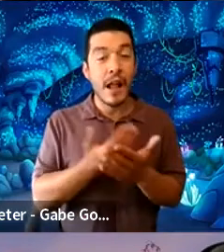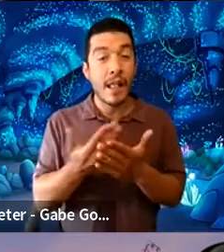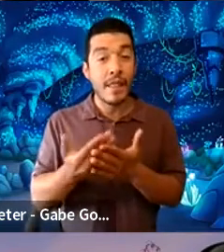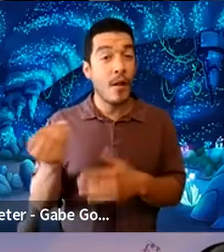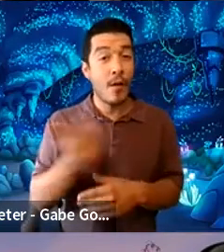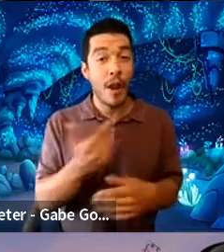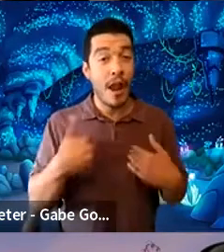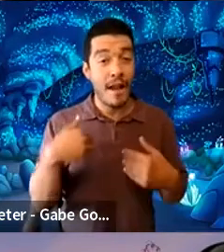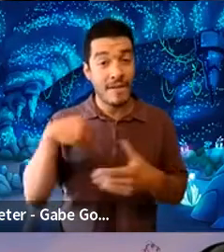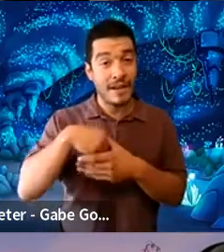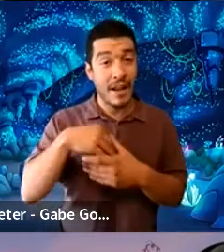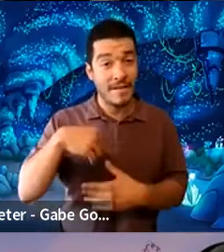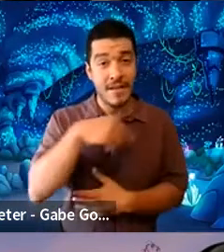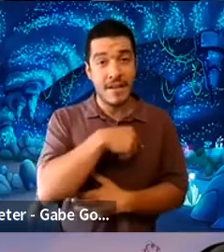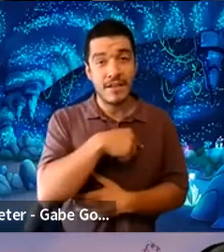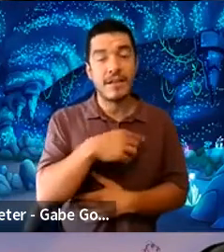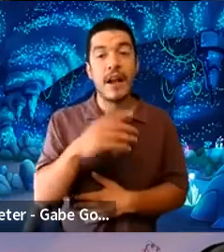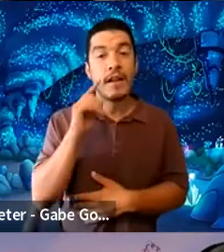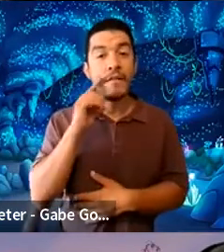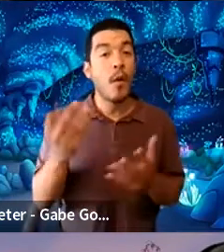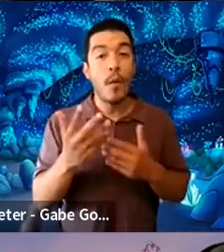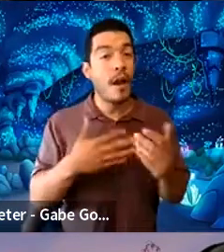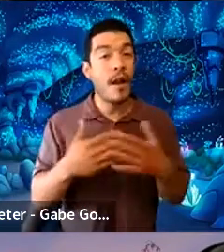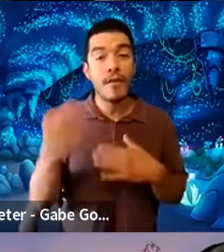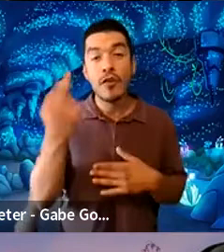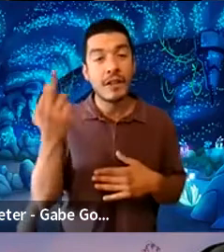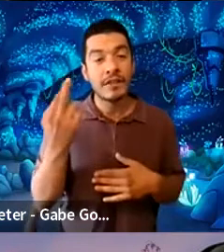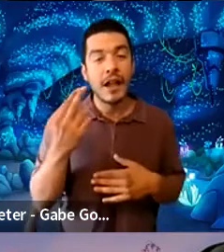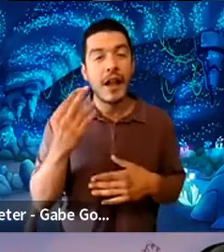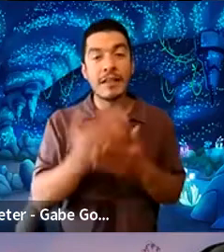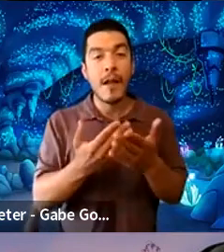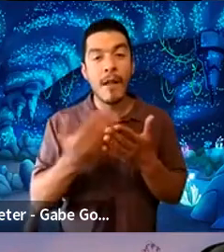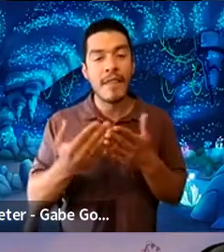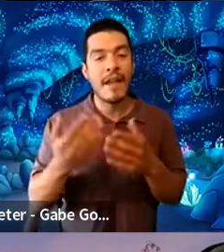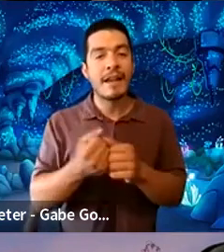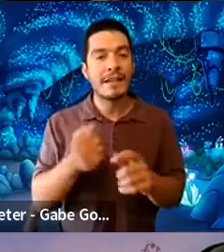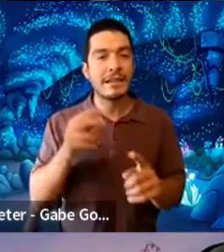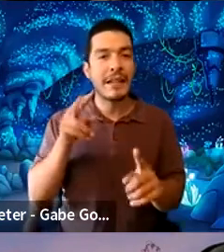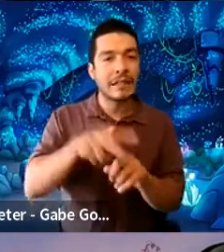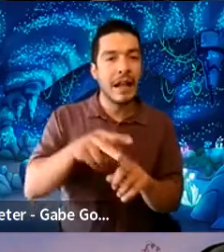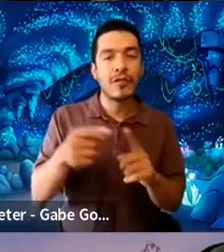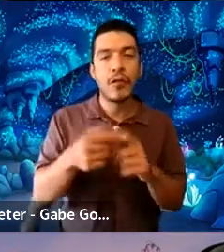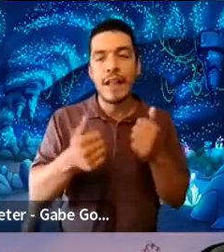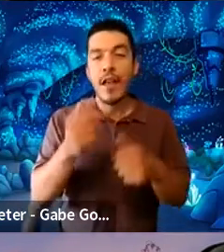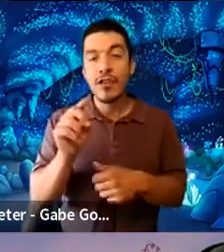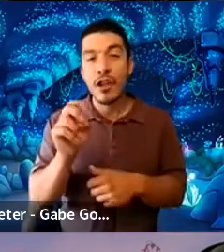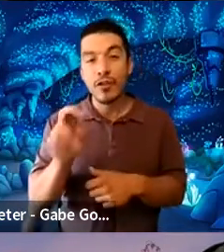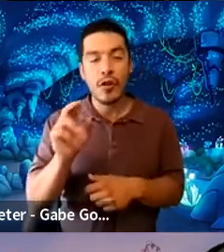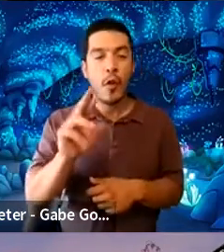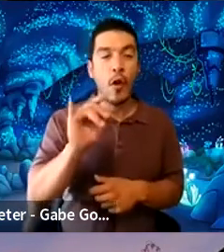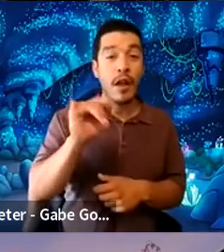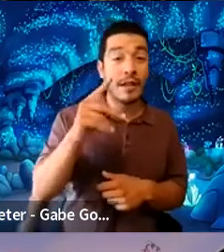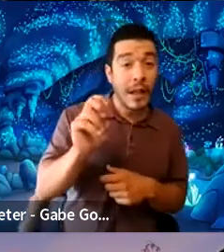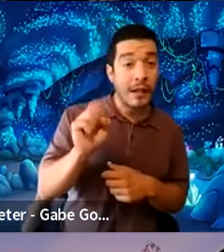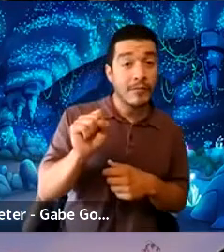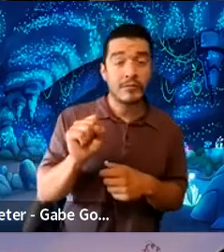we all have inside of us. And for whatever reason, certain things get assigned to either, you know, gender or types or this